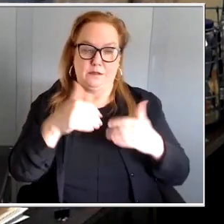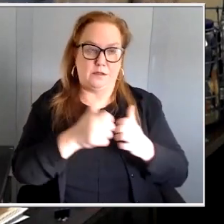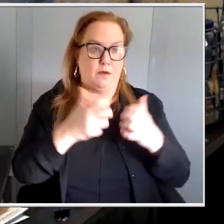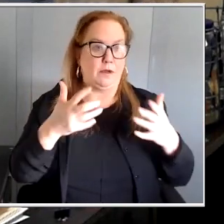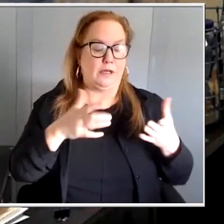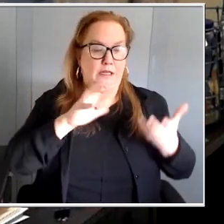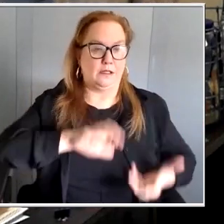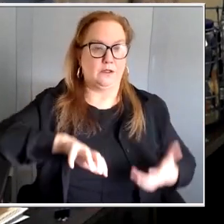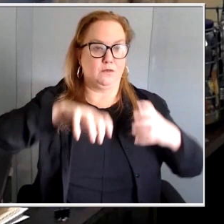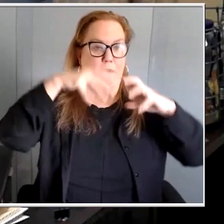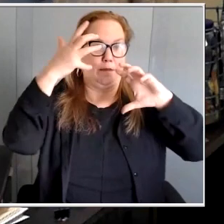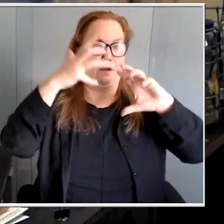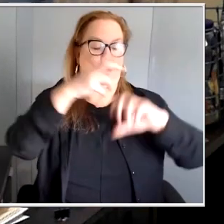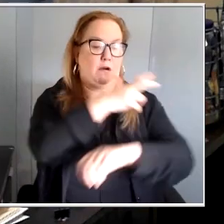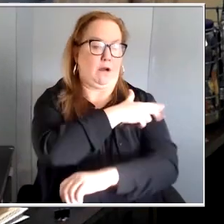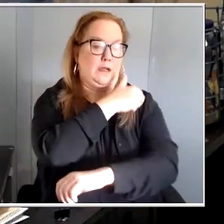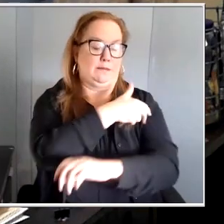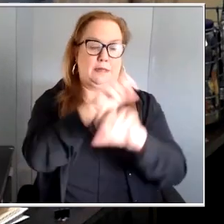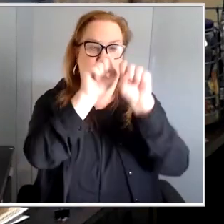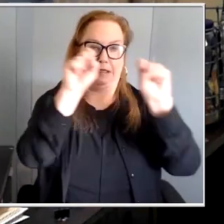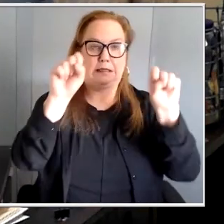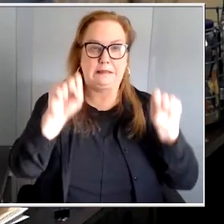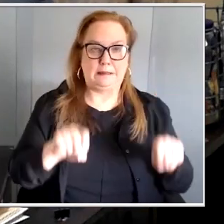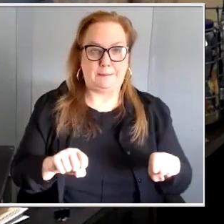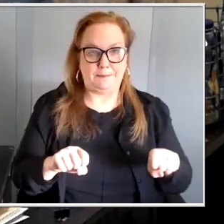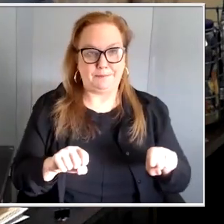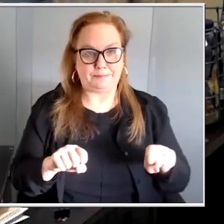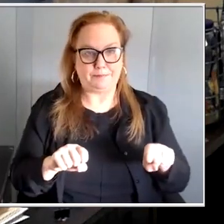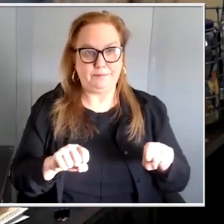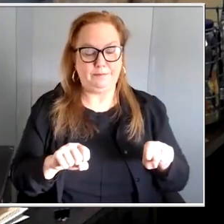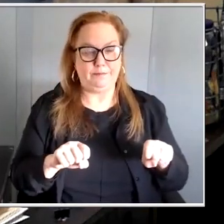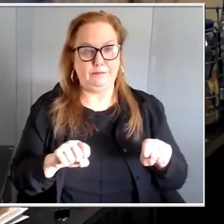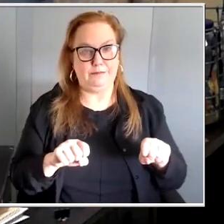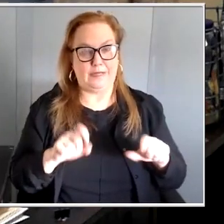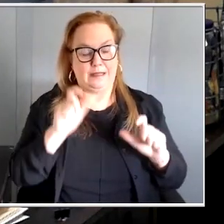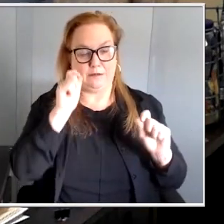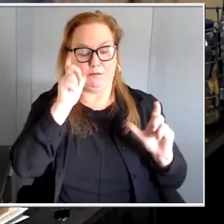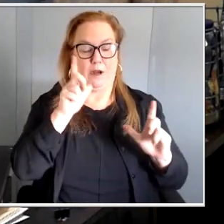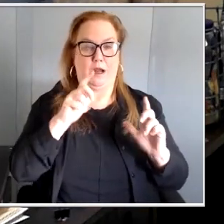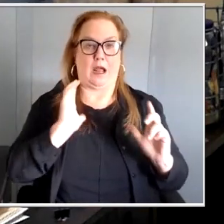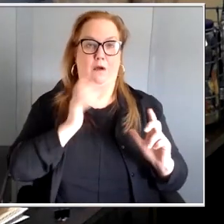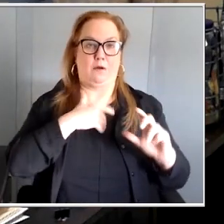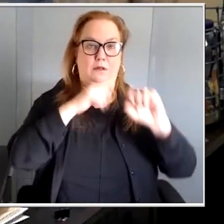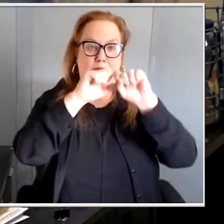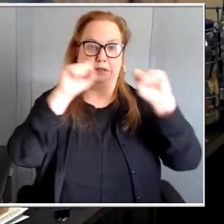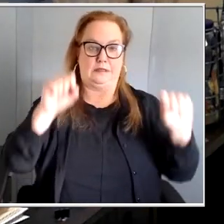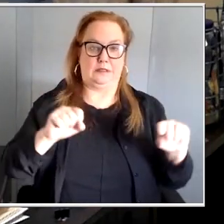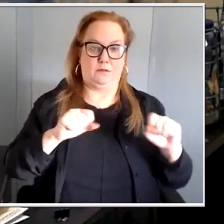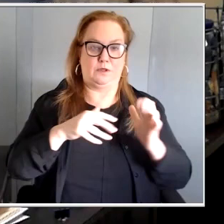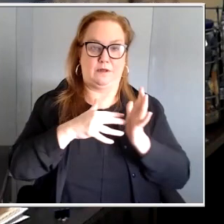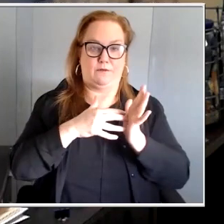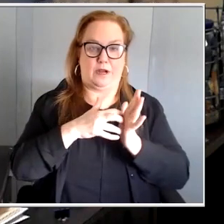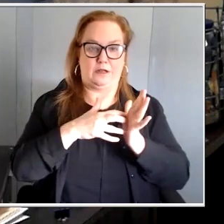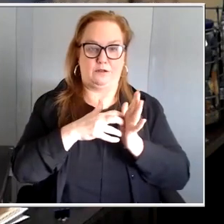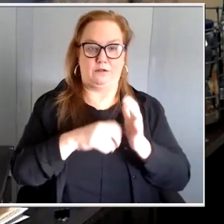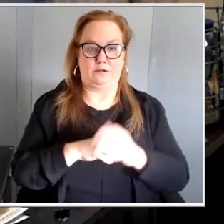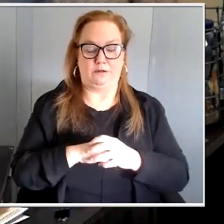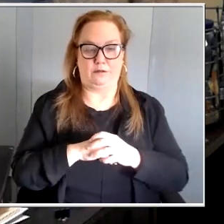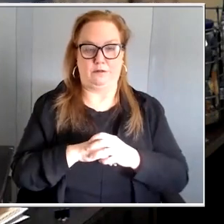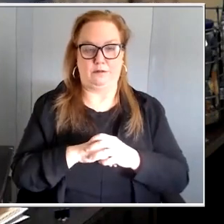whole model, our whole system. That was the biggest surprise to me, was how fragile our system was business-wise.